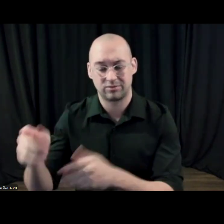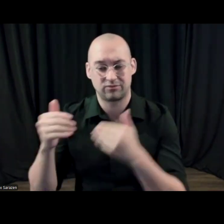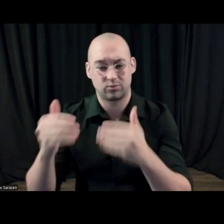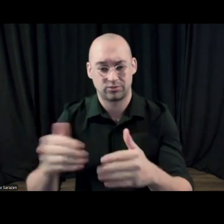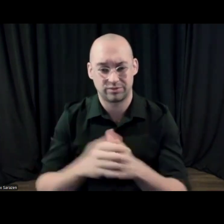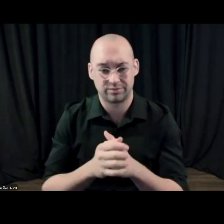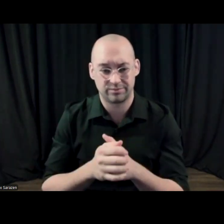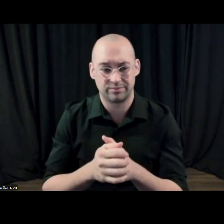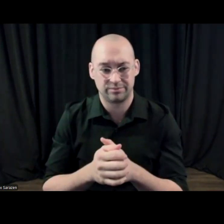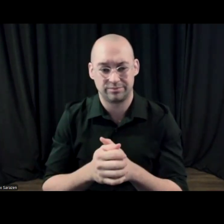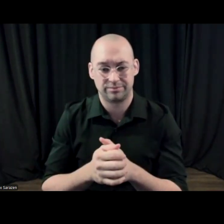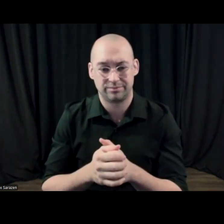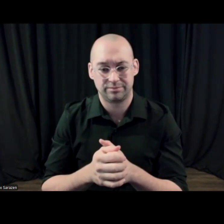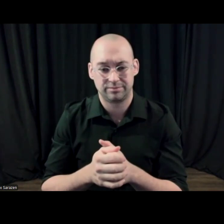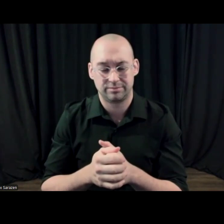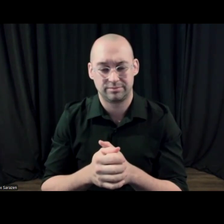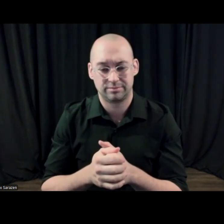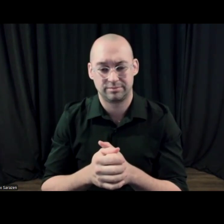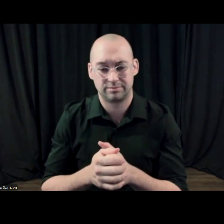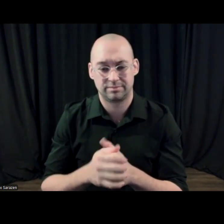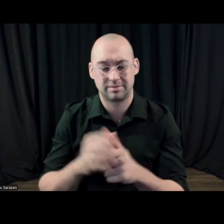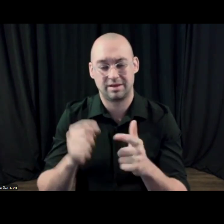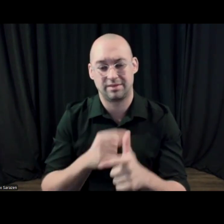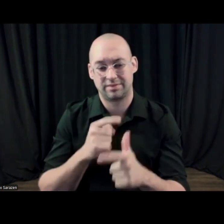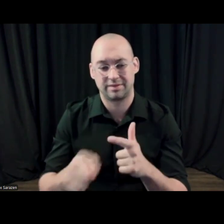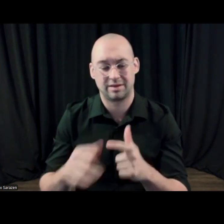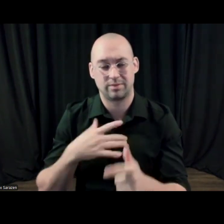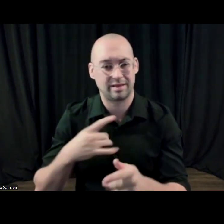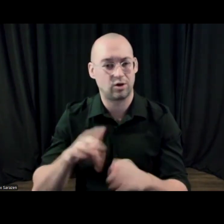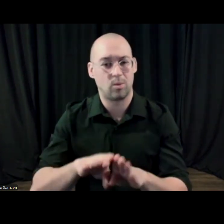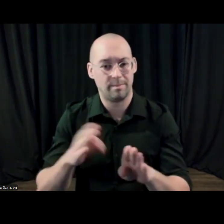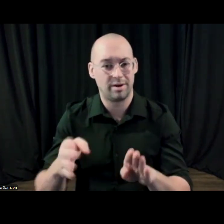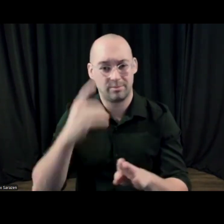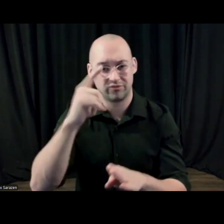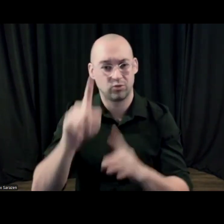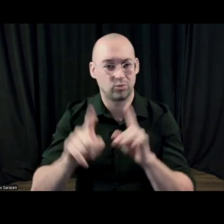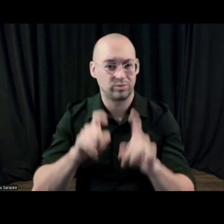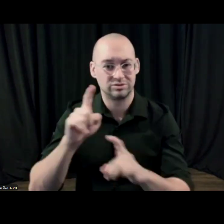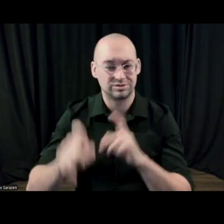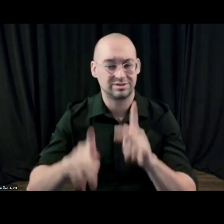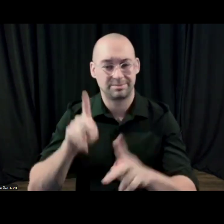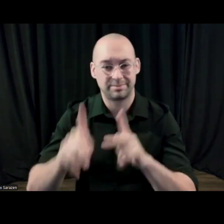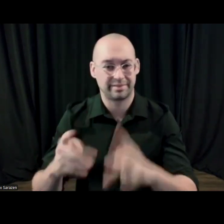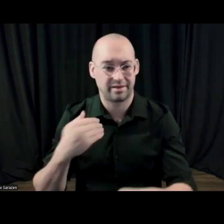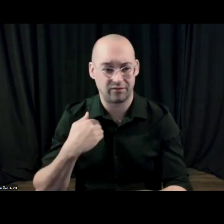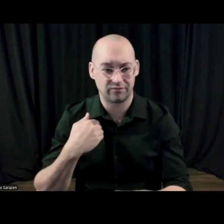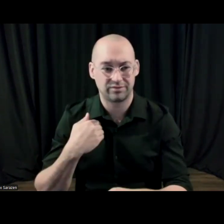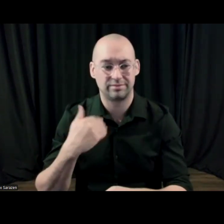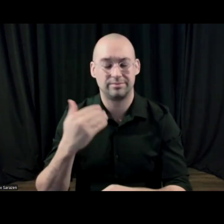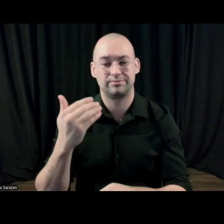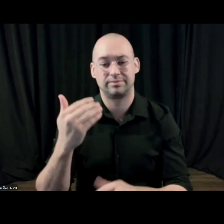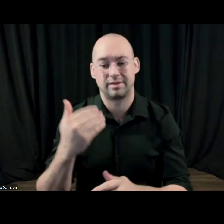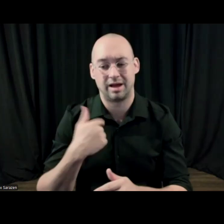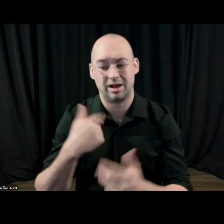So, and I'd like to open it up to questions if people have them. I just